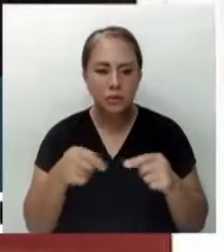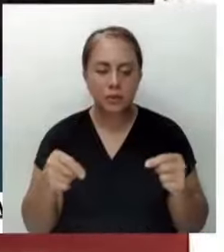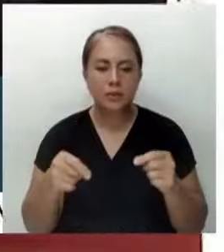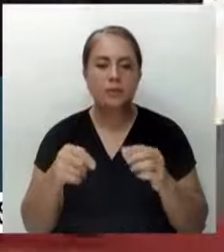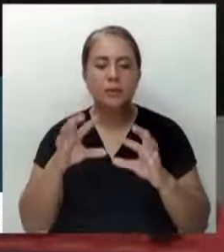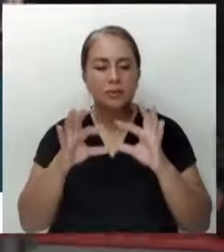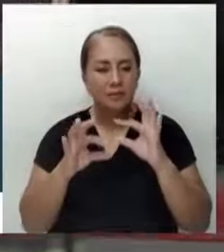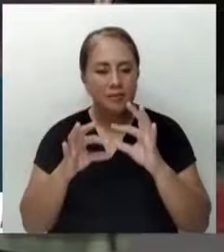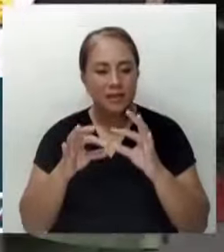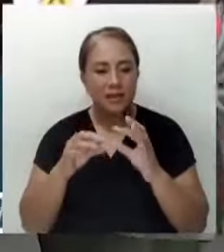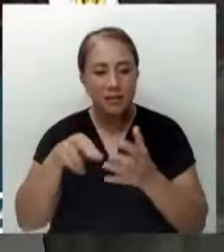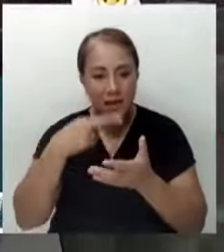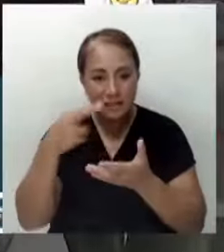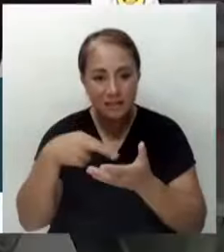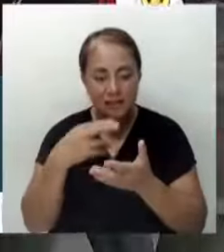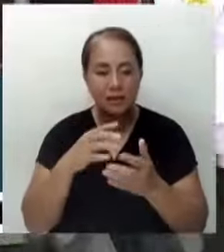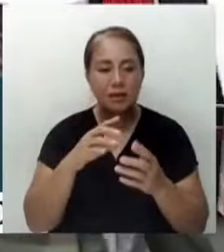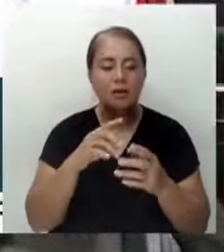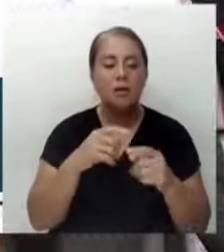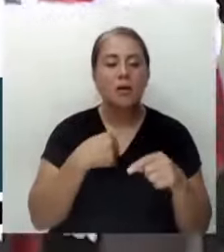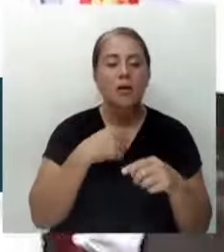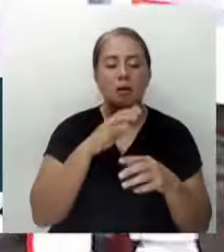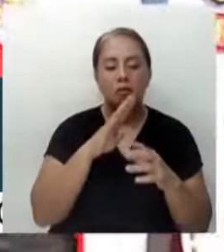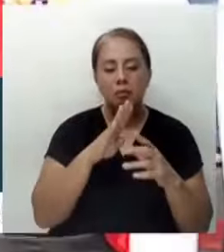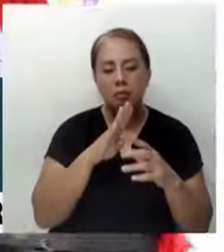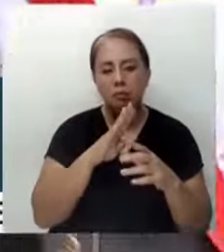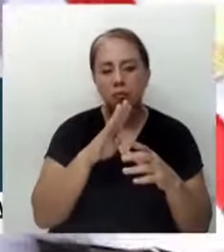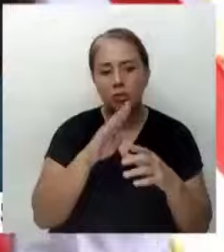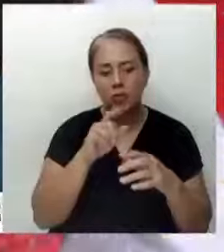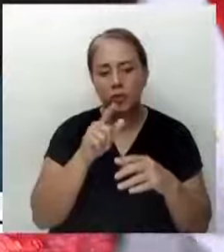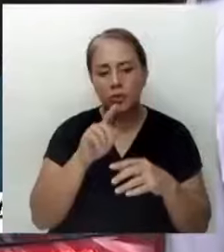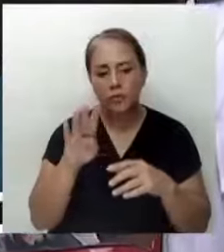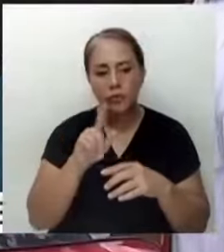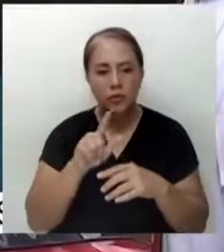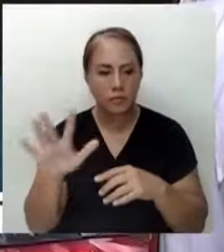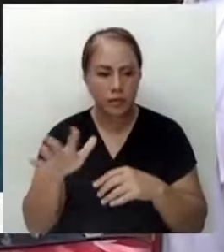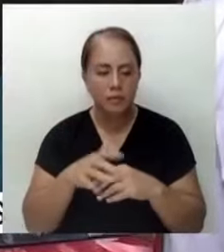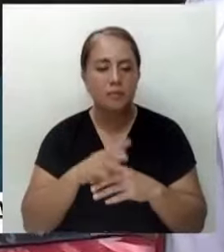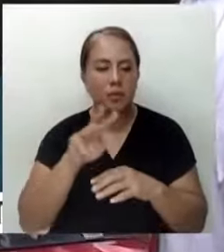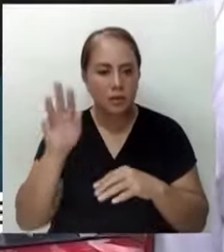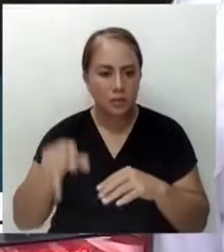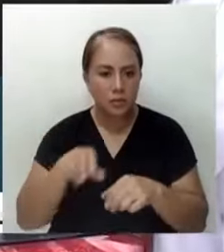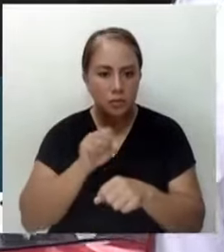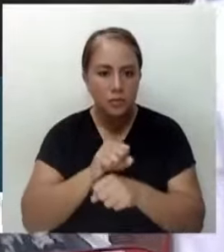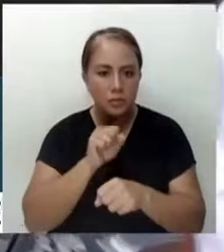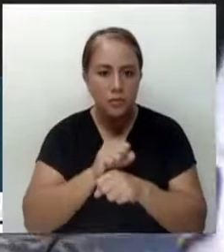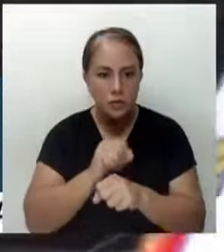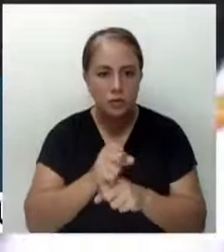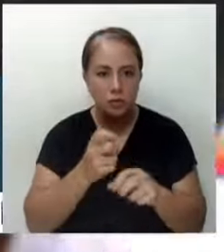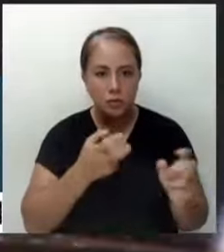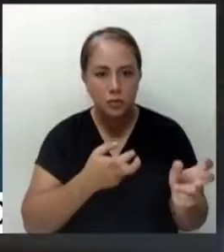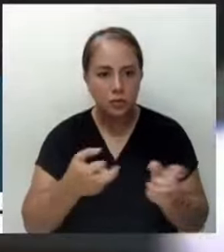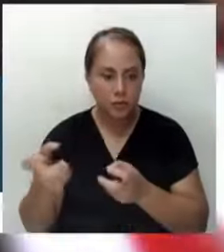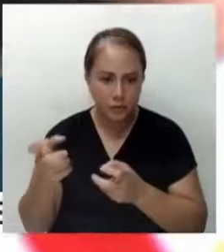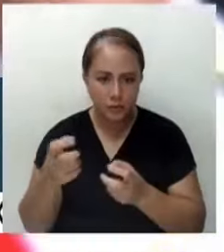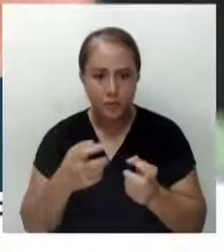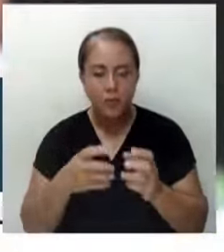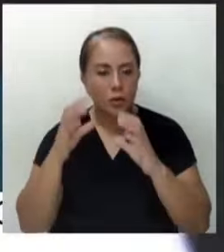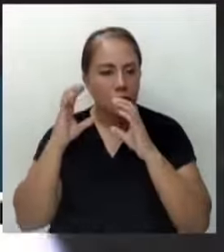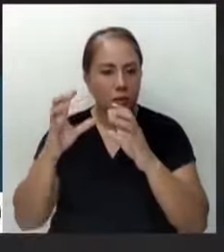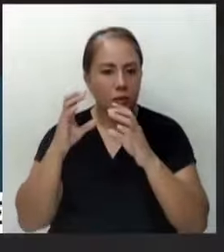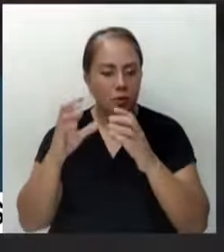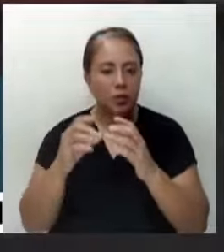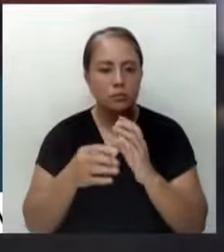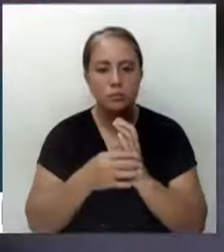to Brunei between 2024 and 2025. Manila has also been working to export coconut peat, coconut oil, sweet